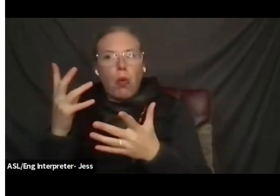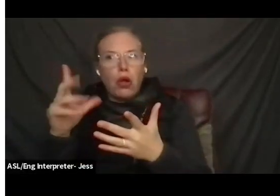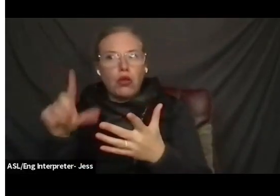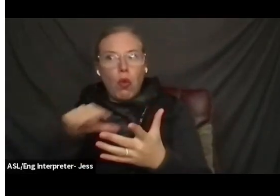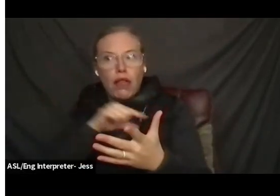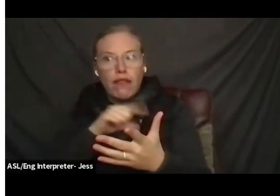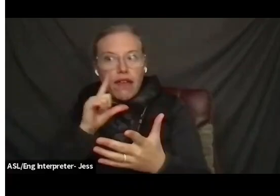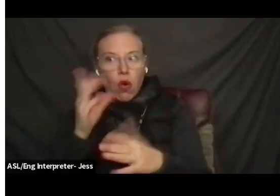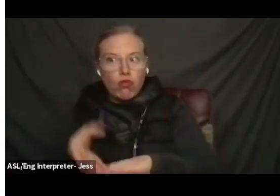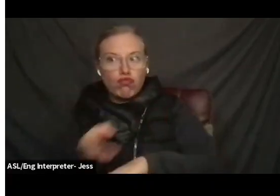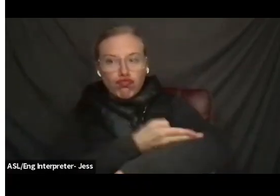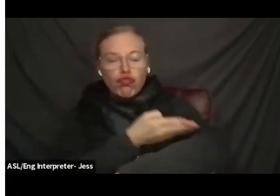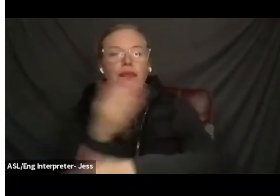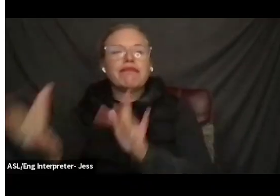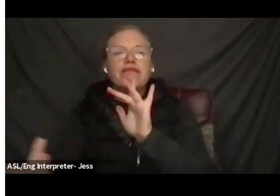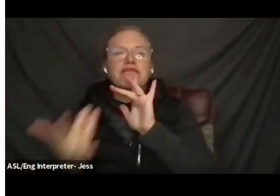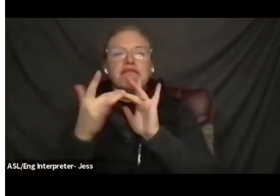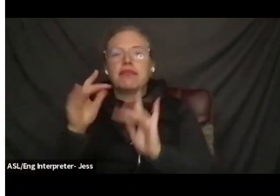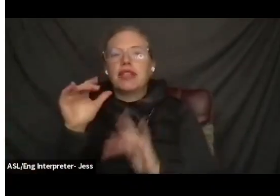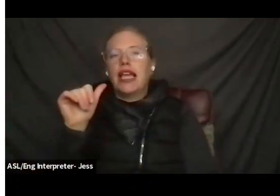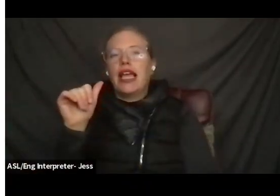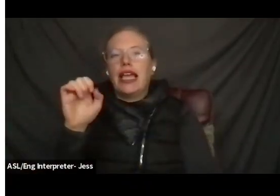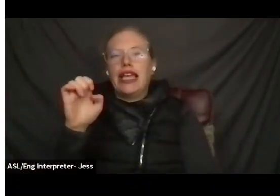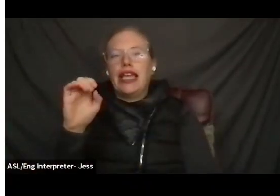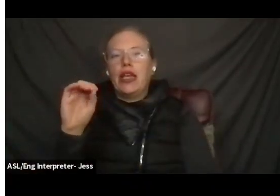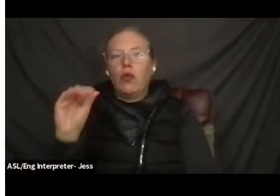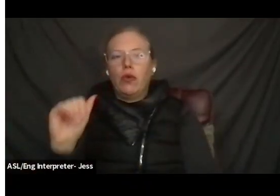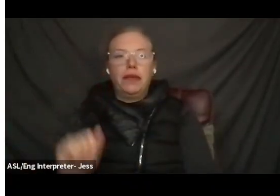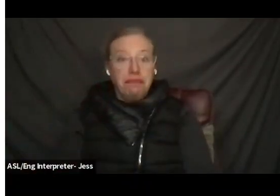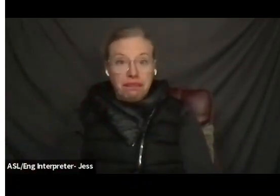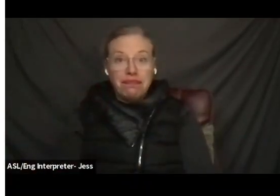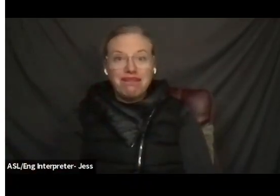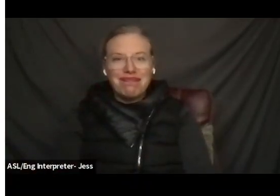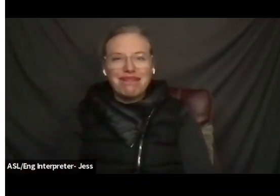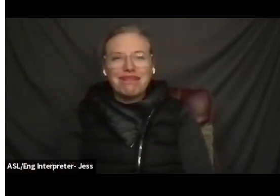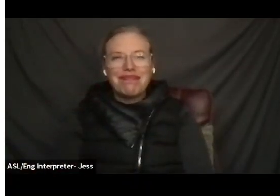terms of improvements, please reach out to me directly.